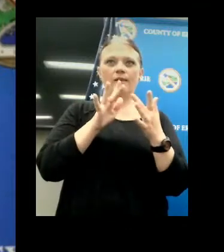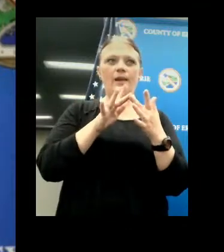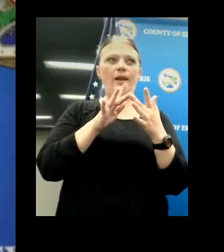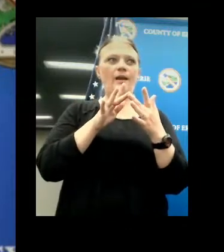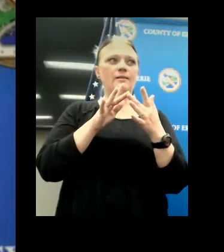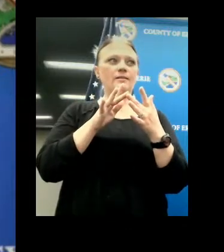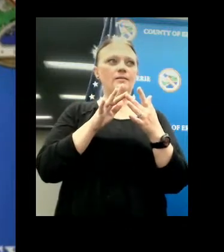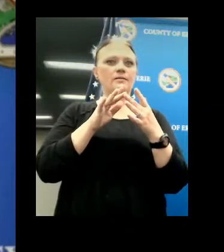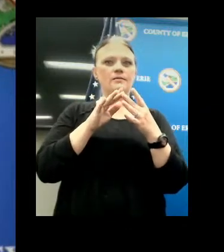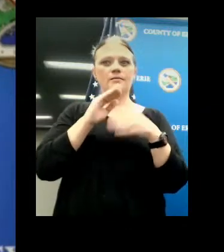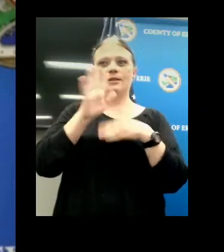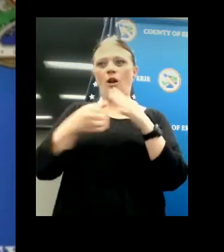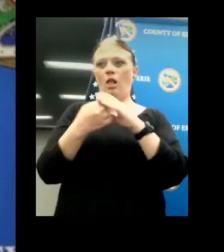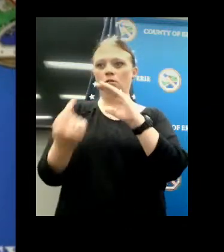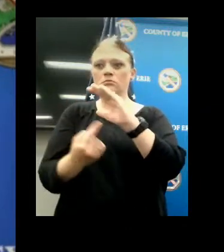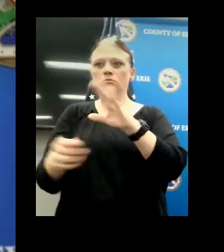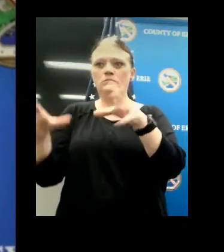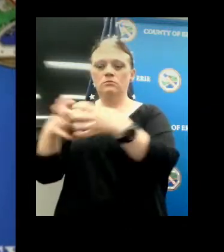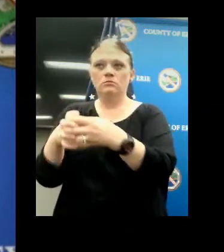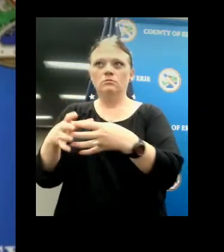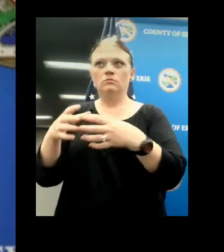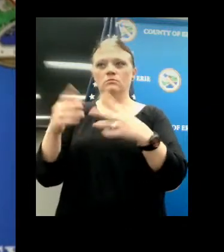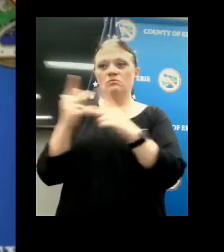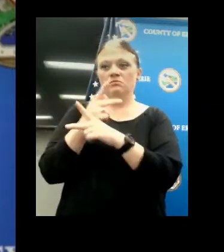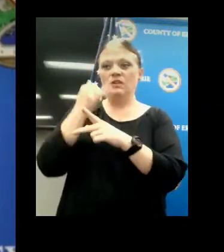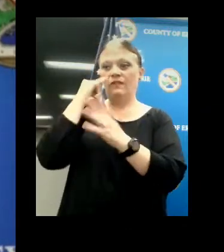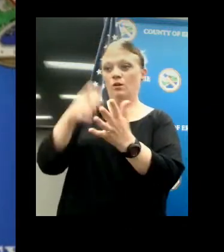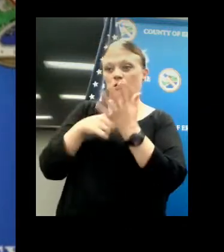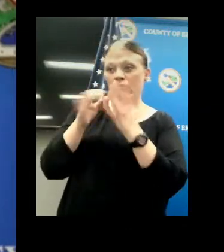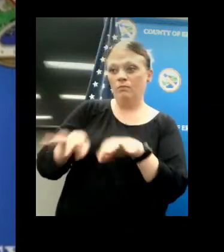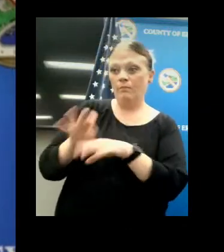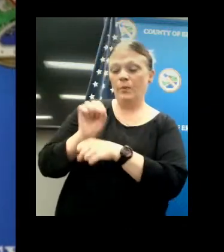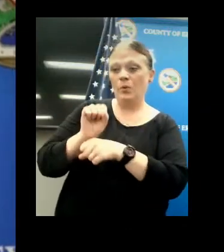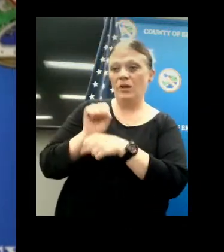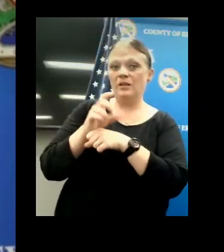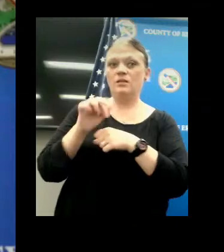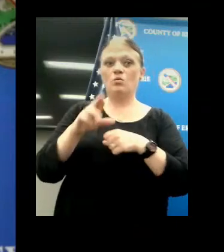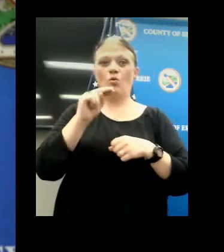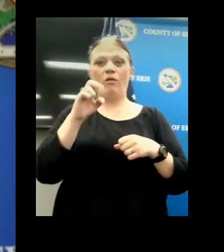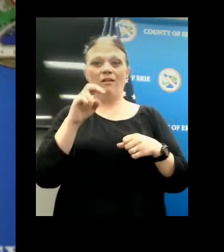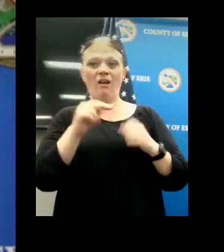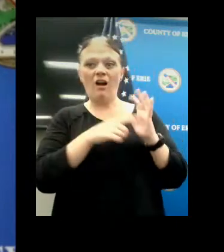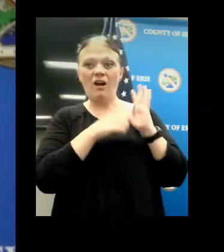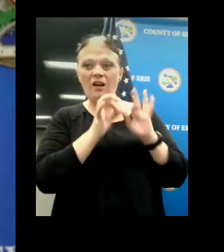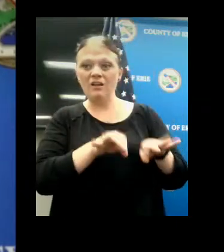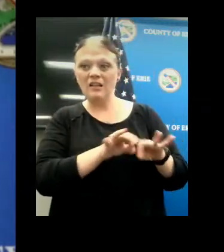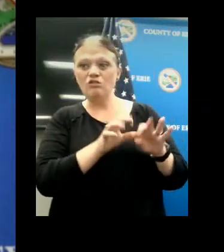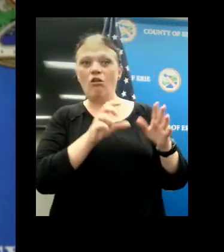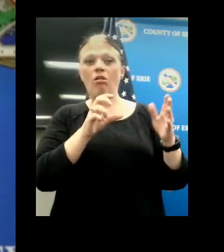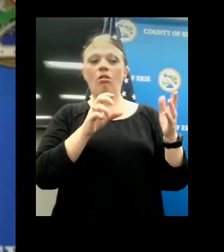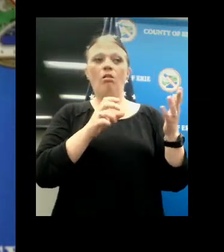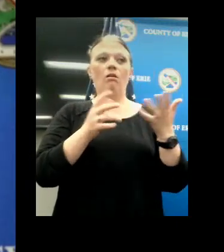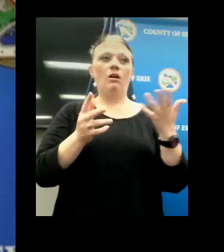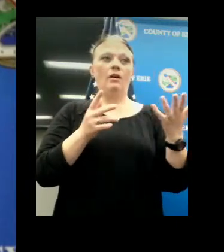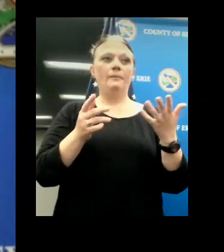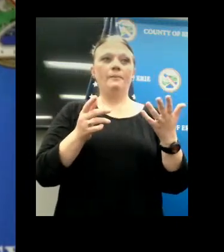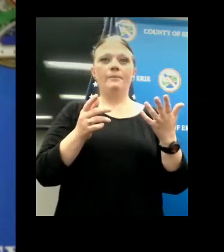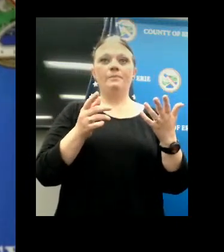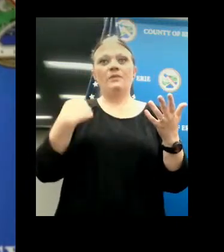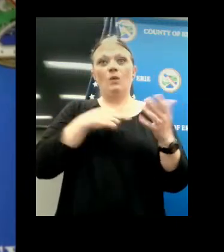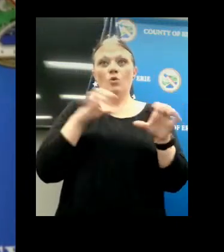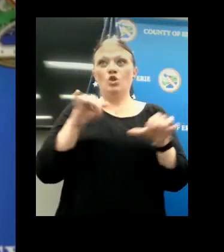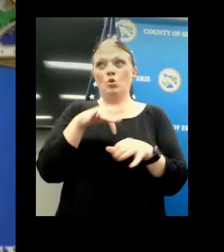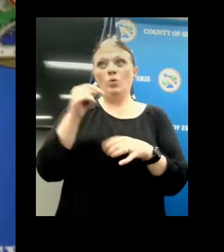contacts and putting them all in quarantine and figuring out if they're essential employees or non-essential employees, and and we're